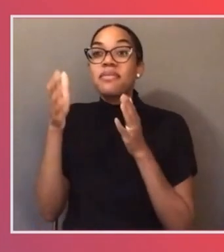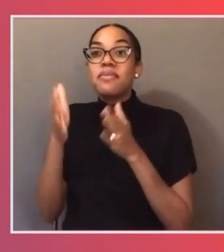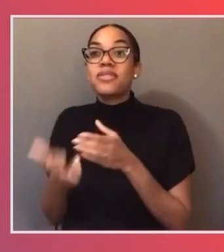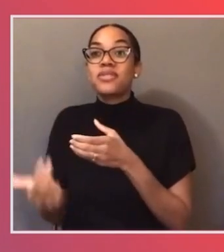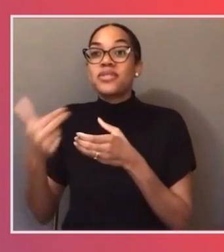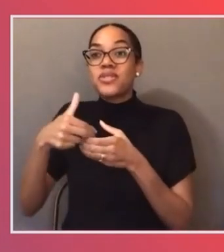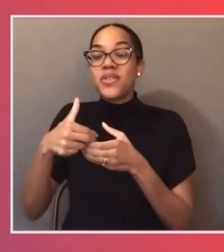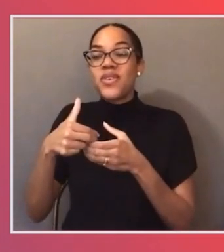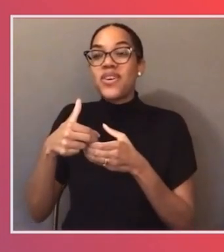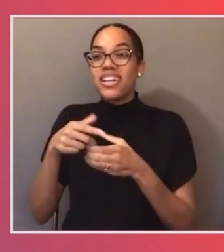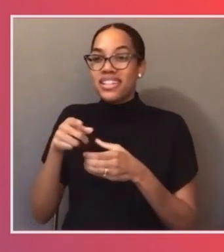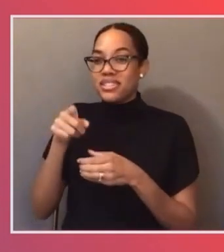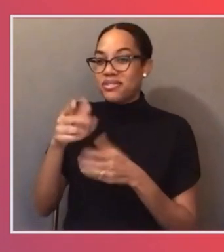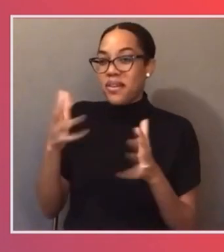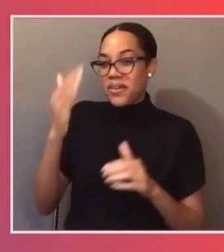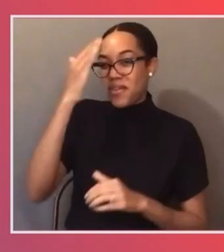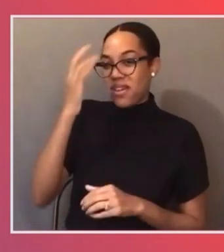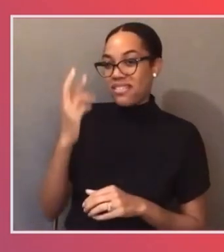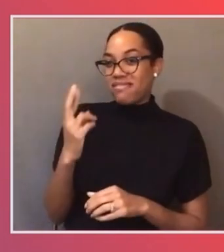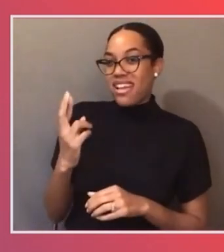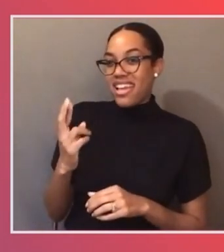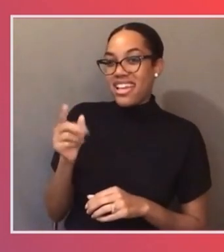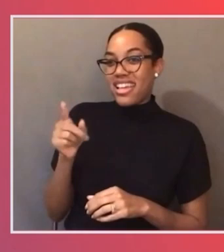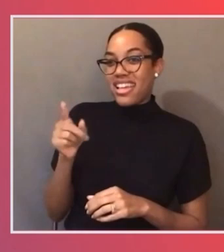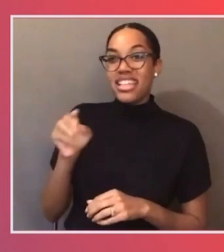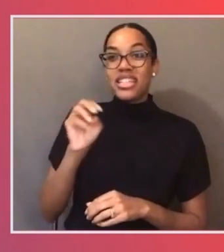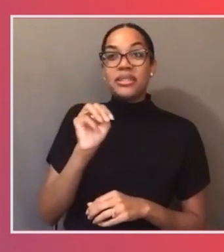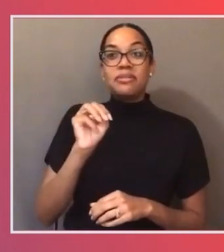Mr. Chris Evans. Can we bring Chris in?